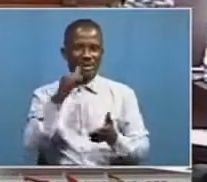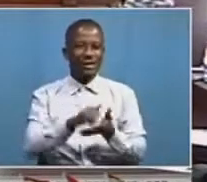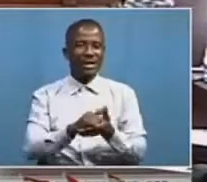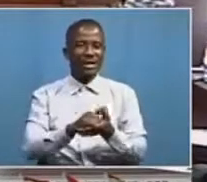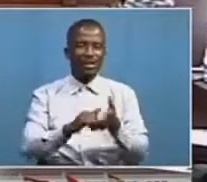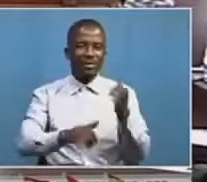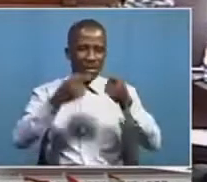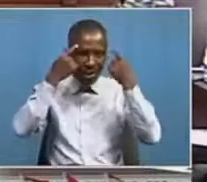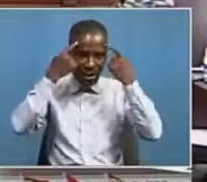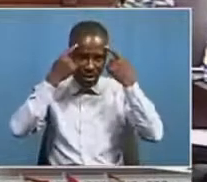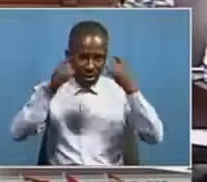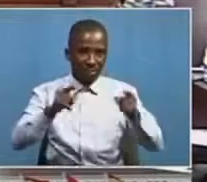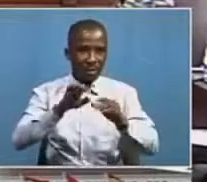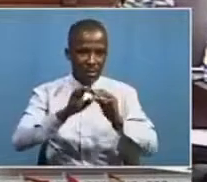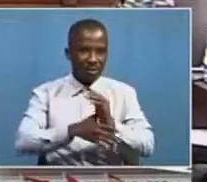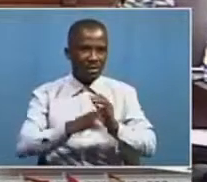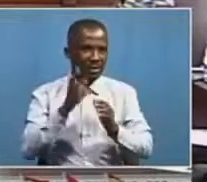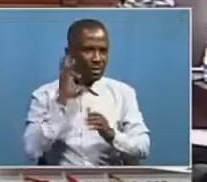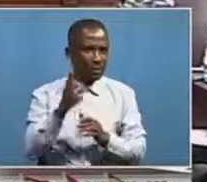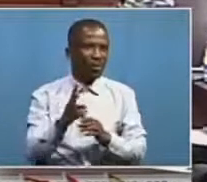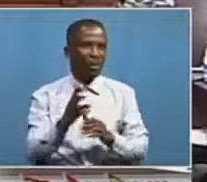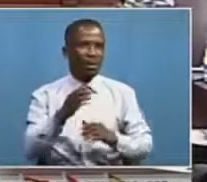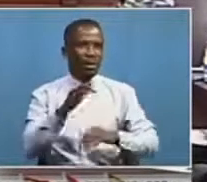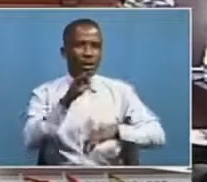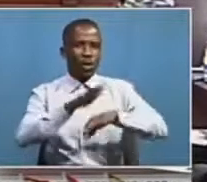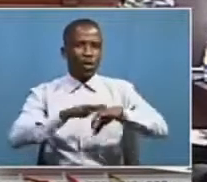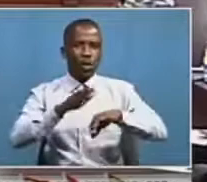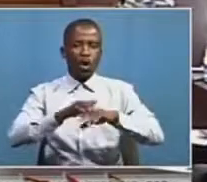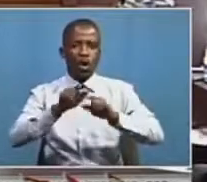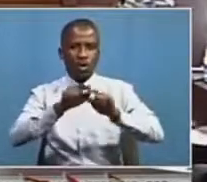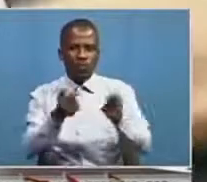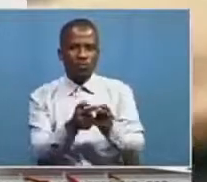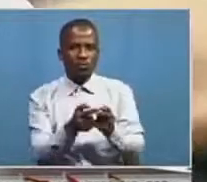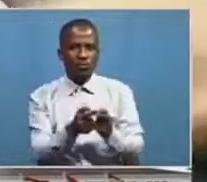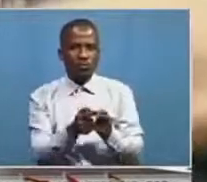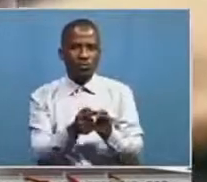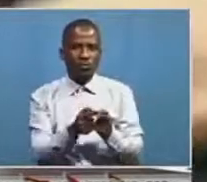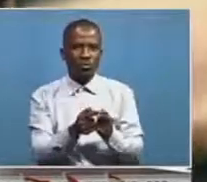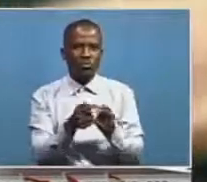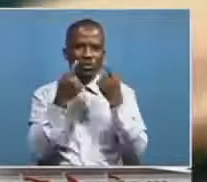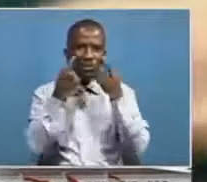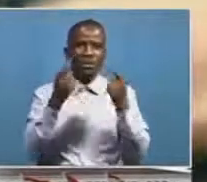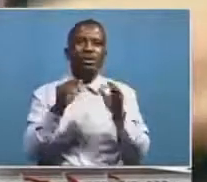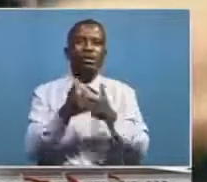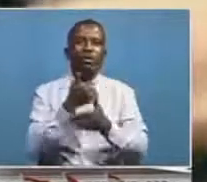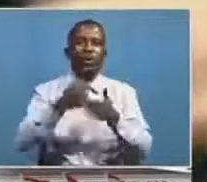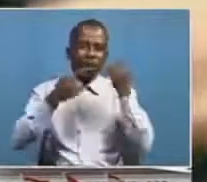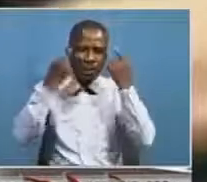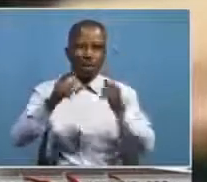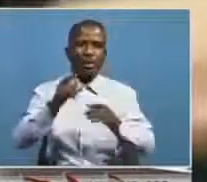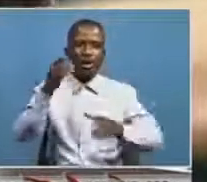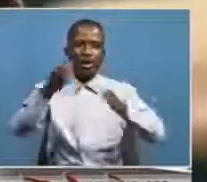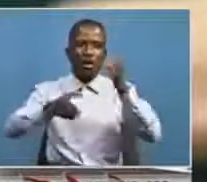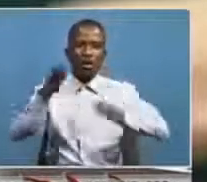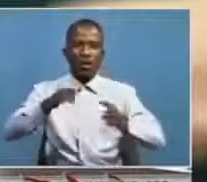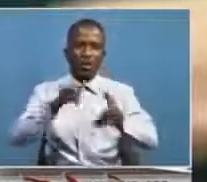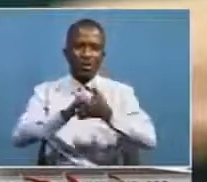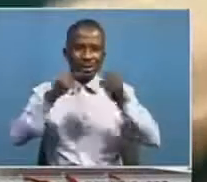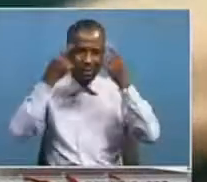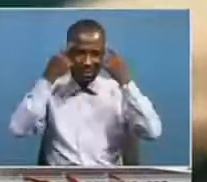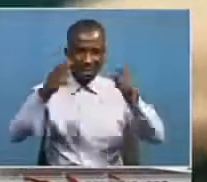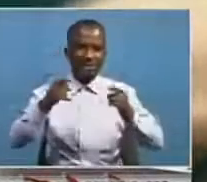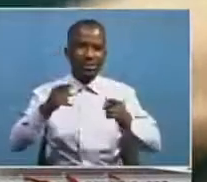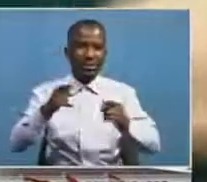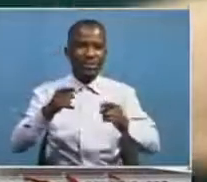untoward happened, the petitioner should have called any of the other agents in the strong room to testify in court any infractions that happened in